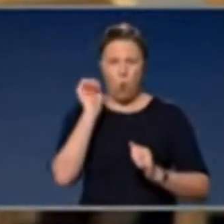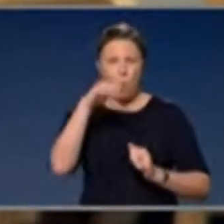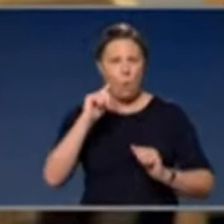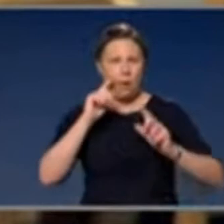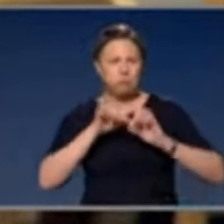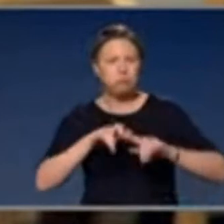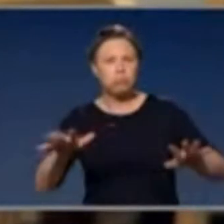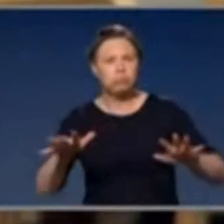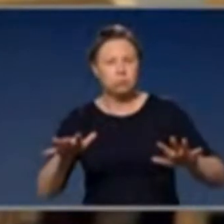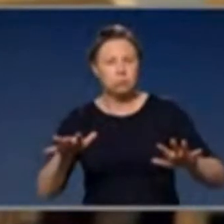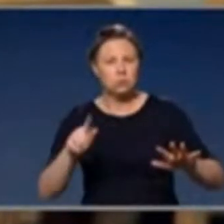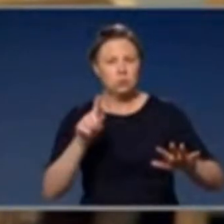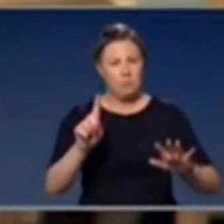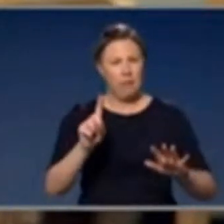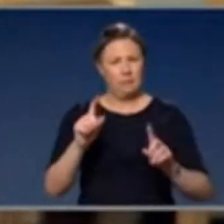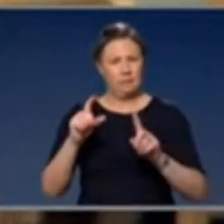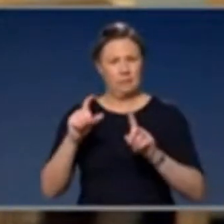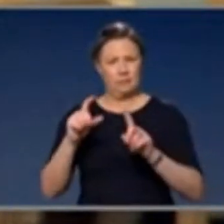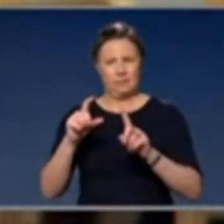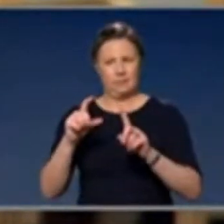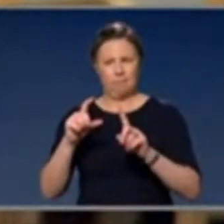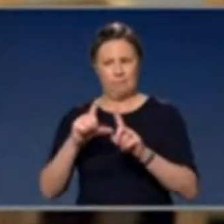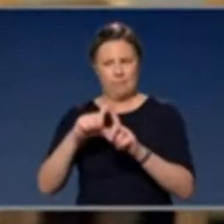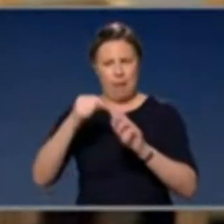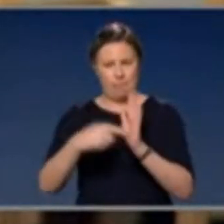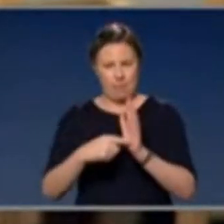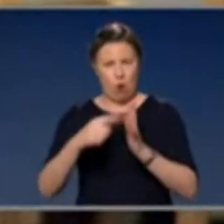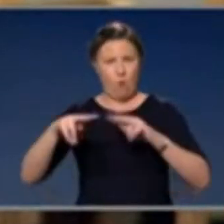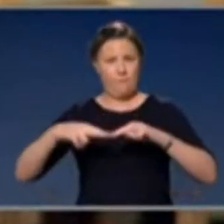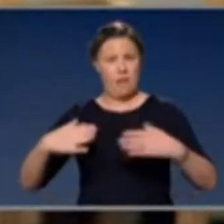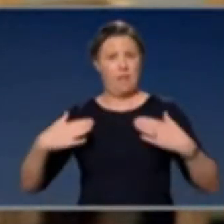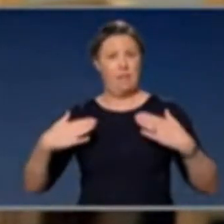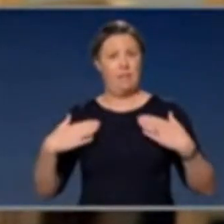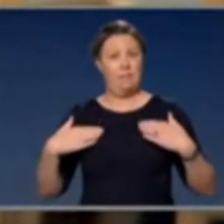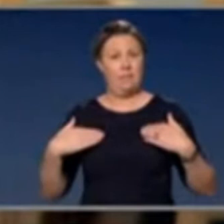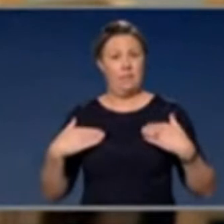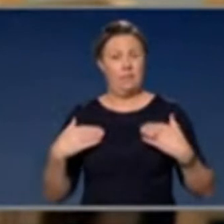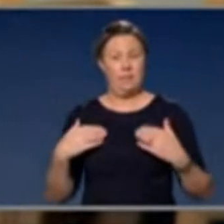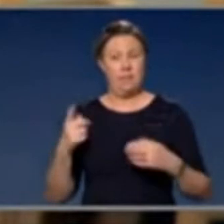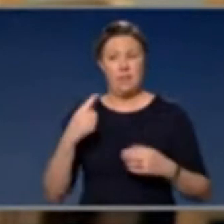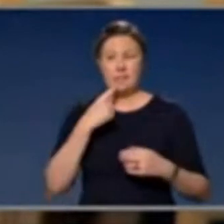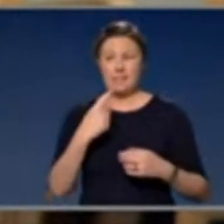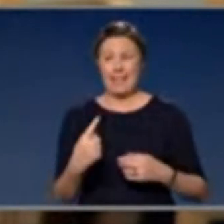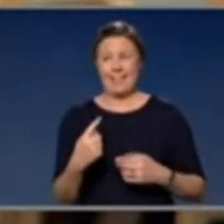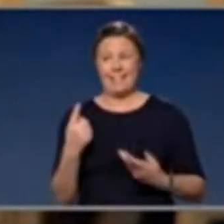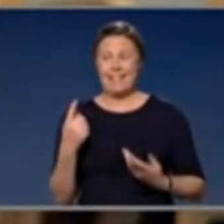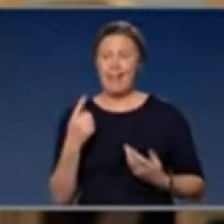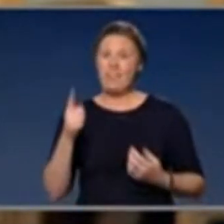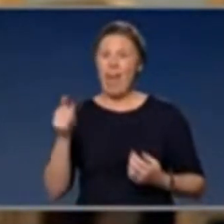the Department of Health was saying precisely this. 80 to 100% of the workforce may need to be